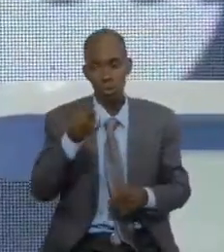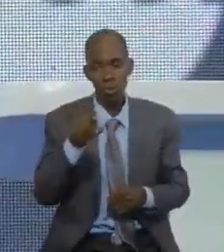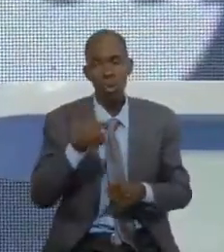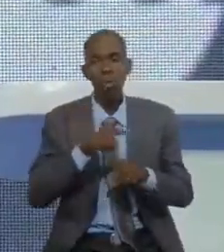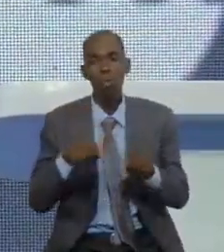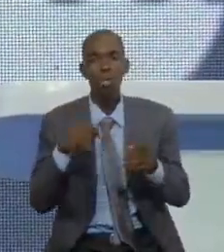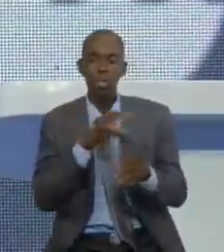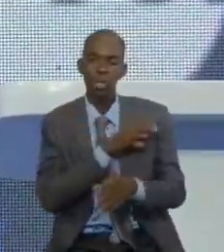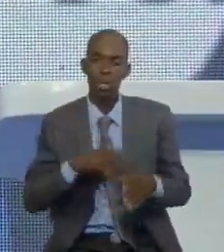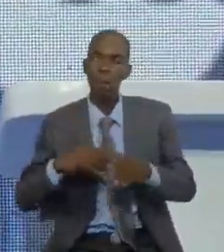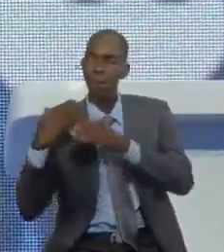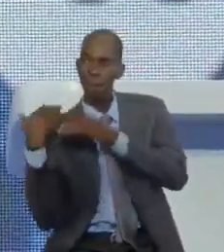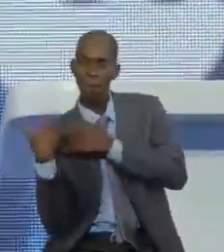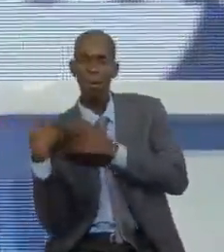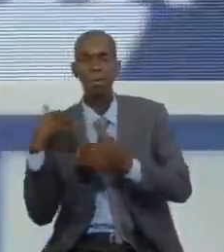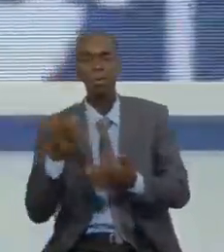Christ.